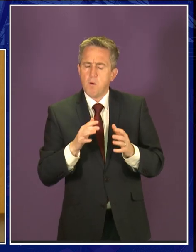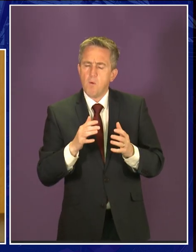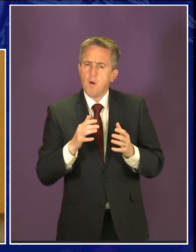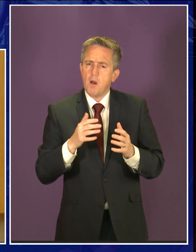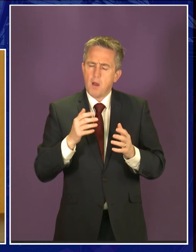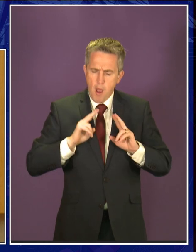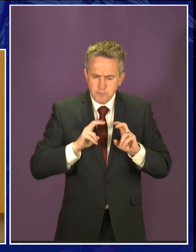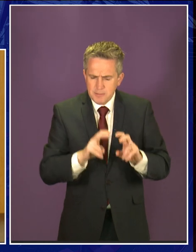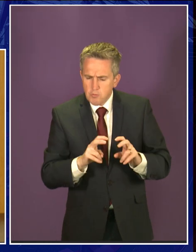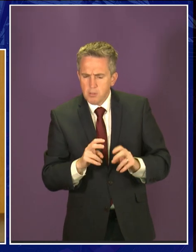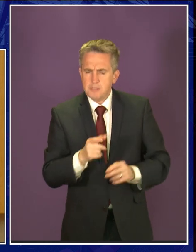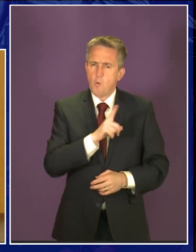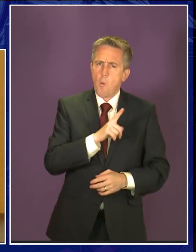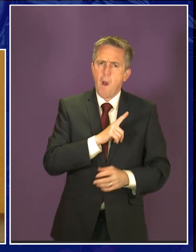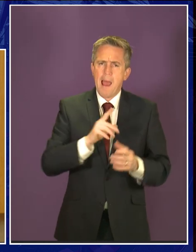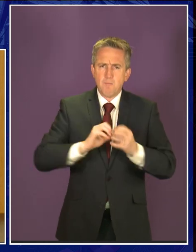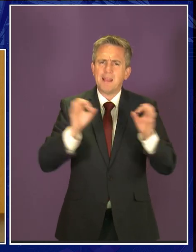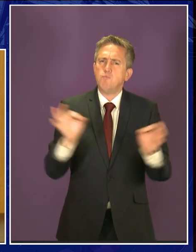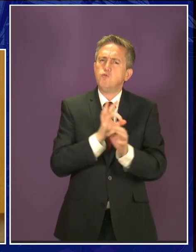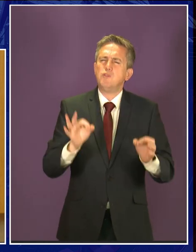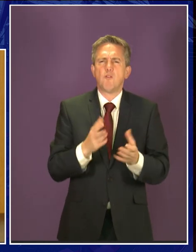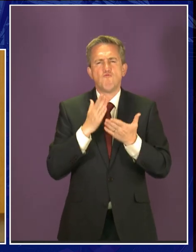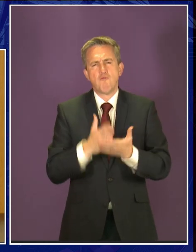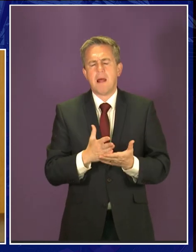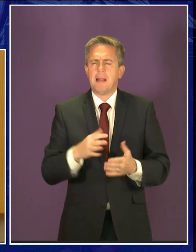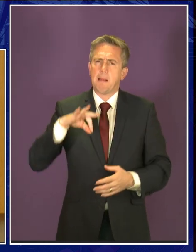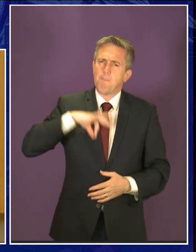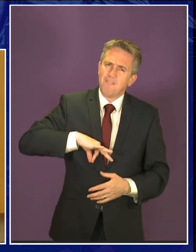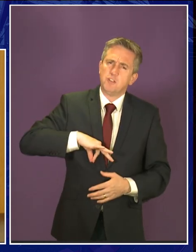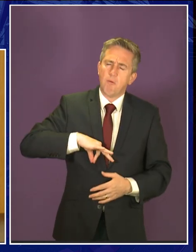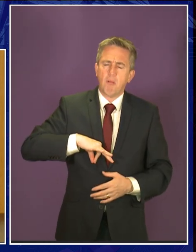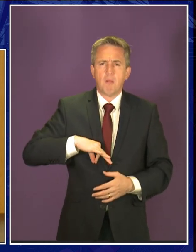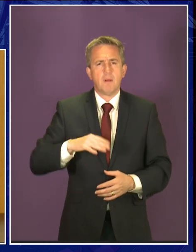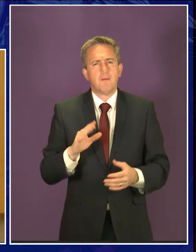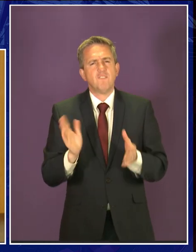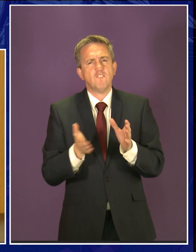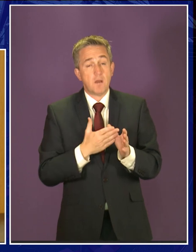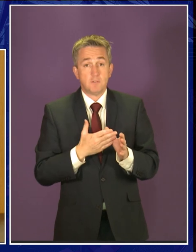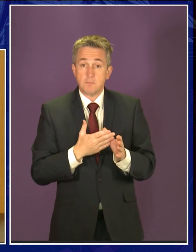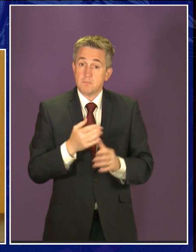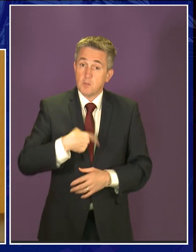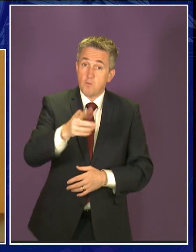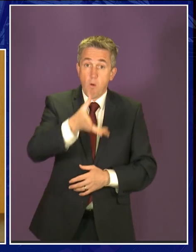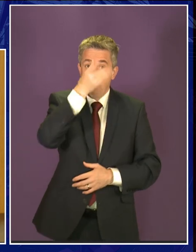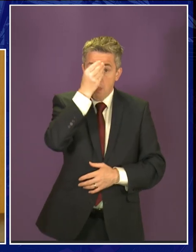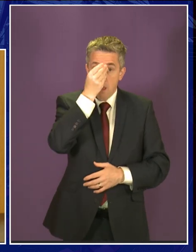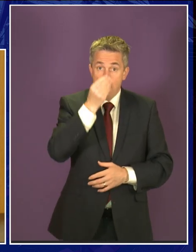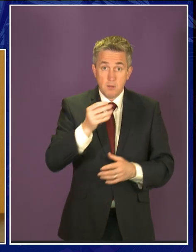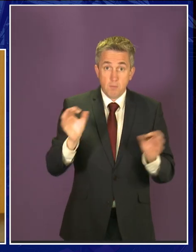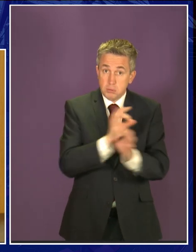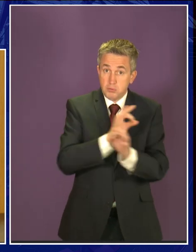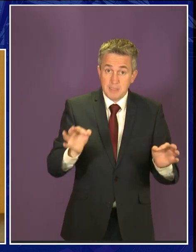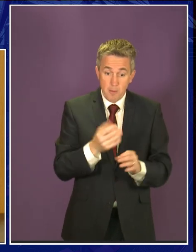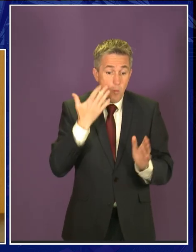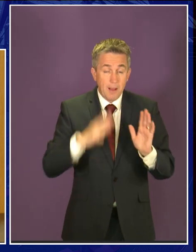the benefits of music making? Let me start with more obvious ones. Learning and performing music during